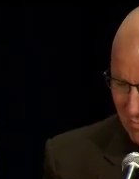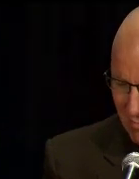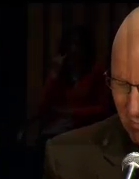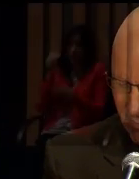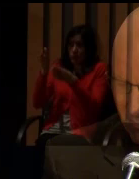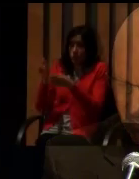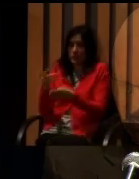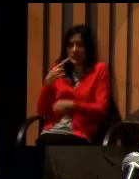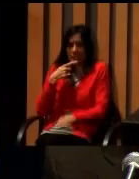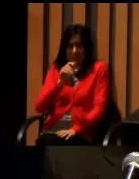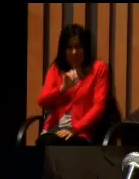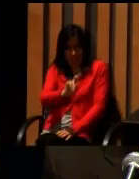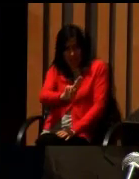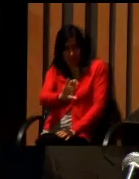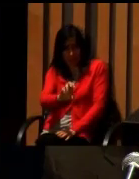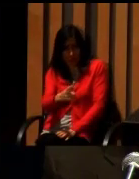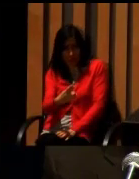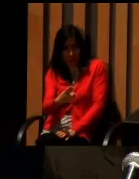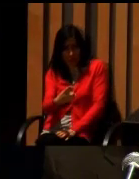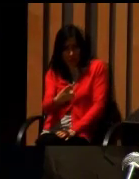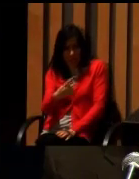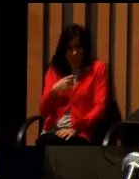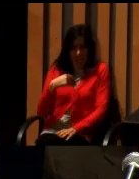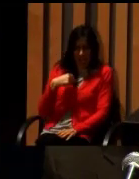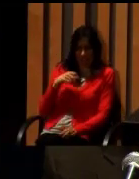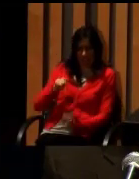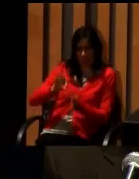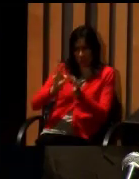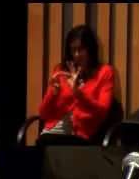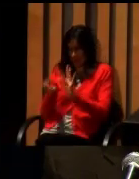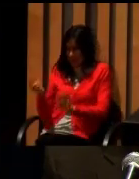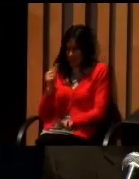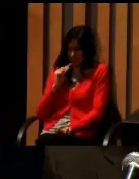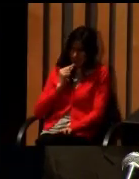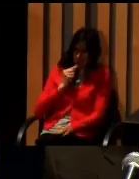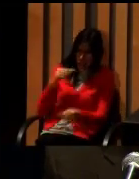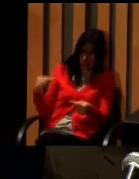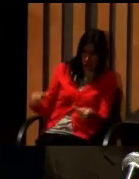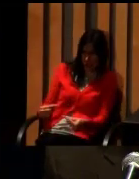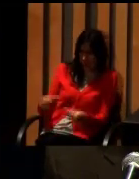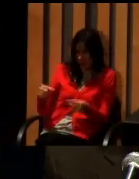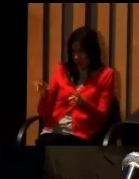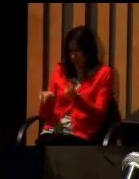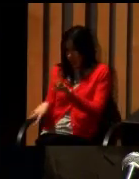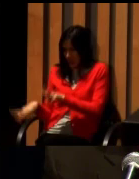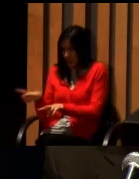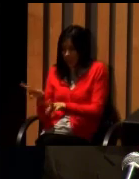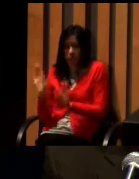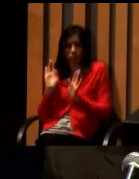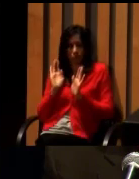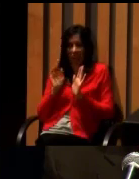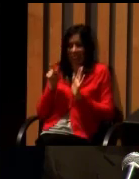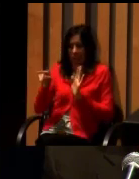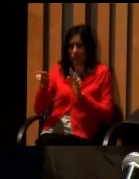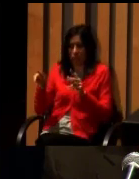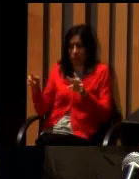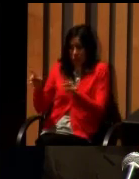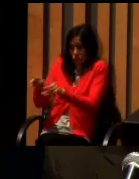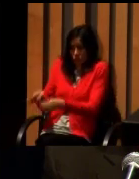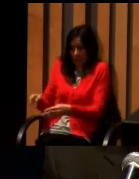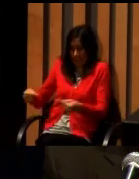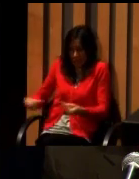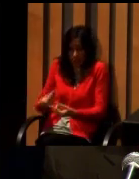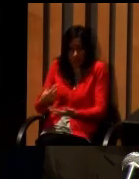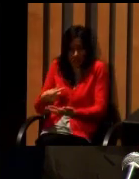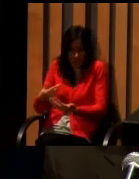my interpretation to interpret their hurt, but it is up to that person who has been offended, that person who has been injured. And